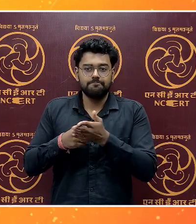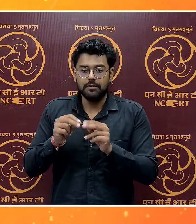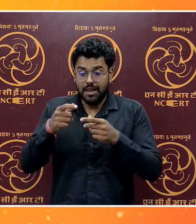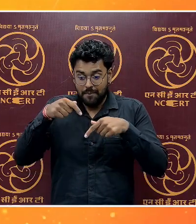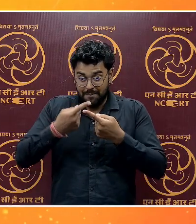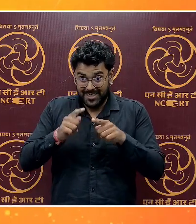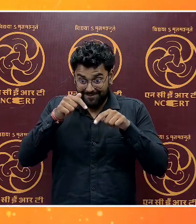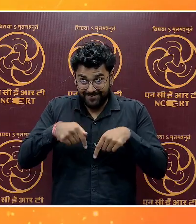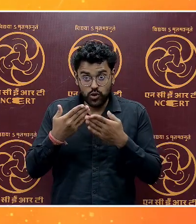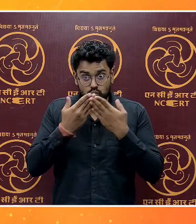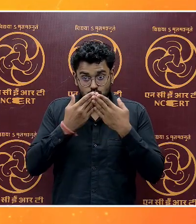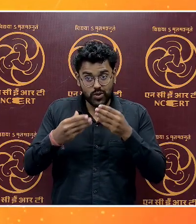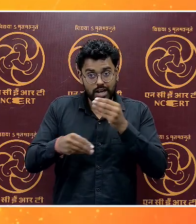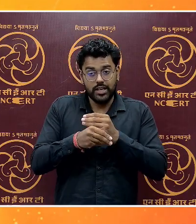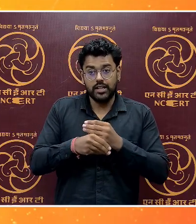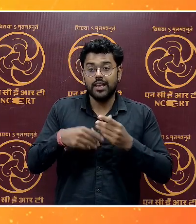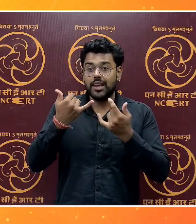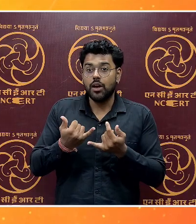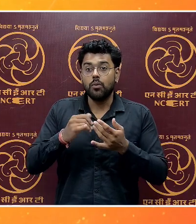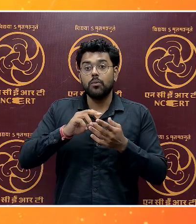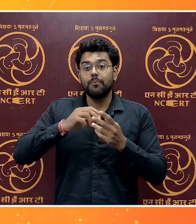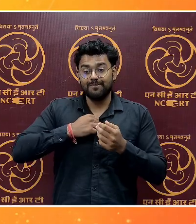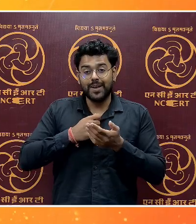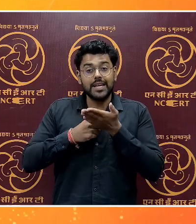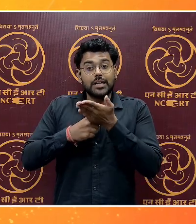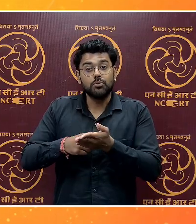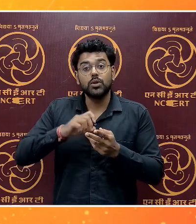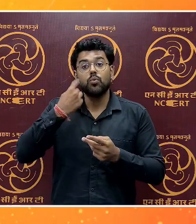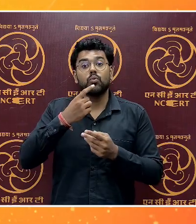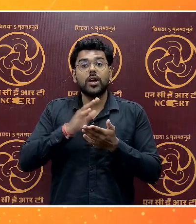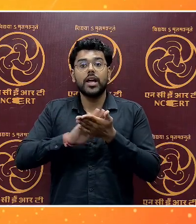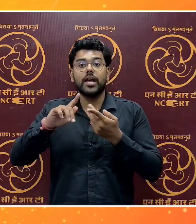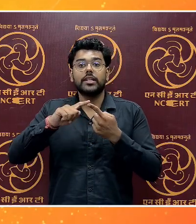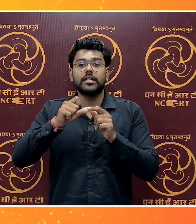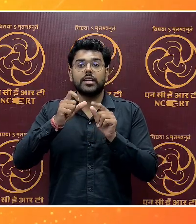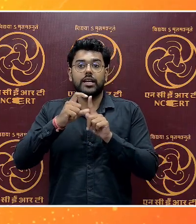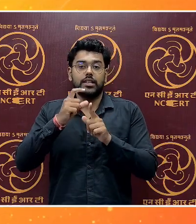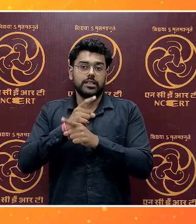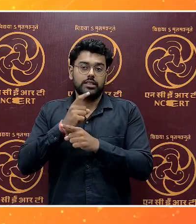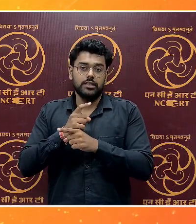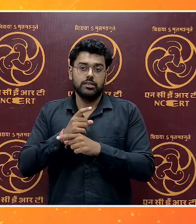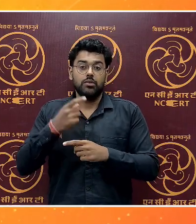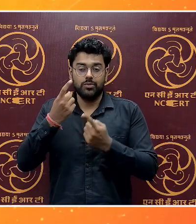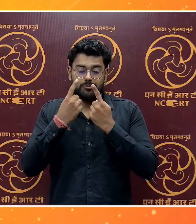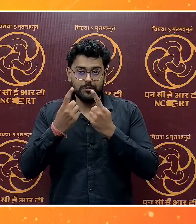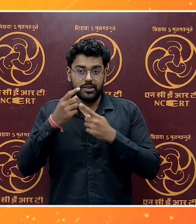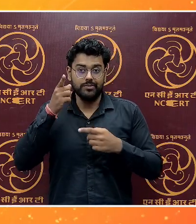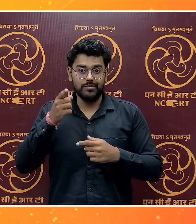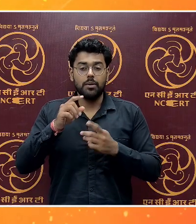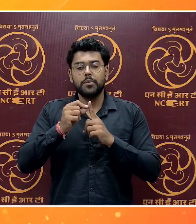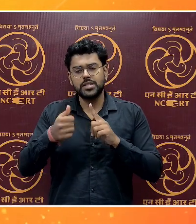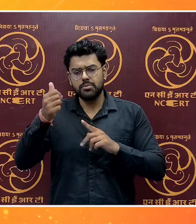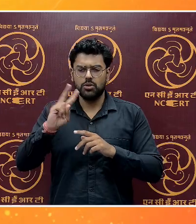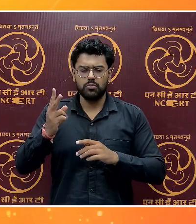school. So my request will be gone to the head teacher. You can see the pop-up. We have sent a verification request to your head teacher and